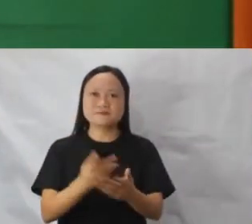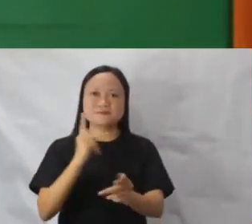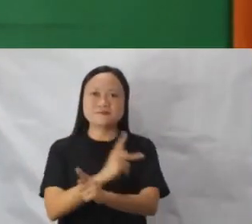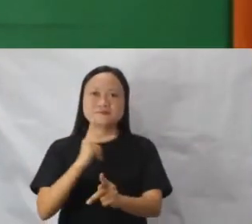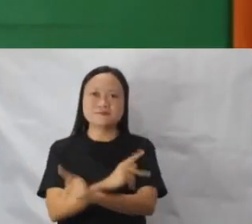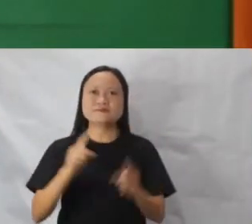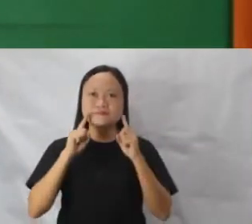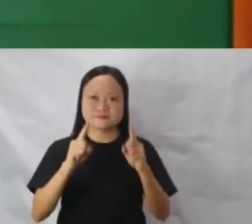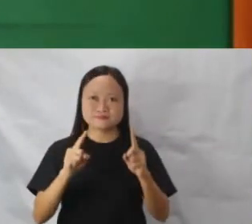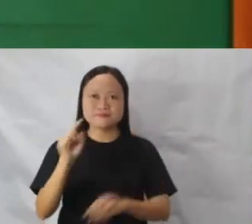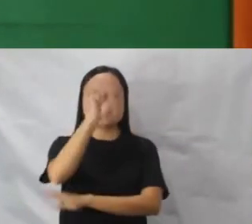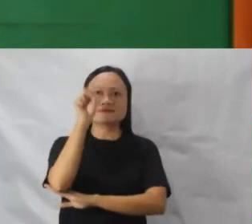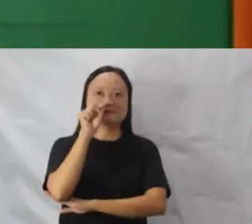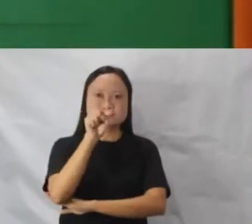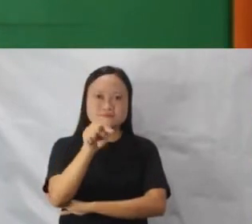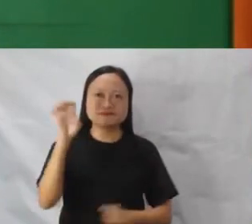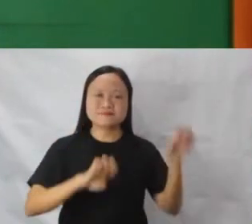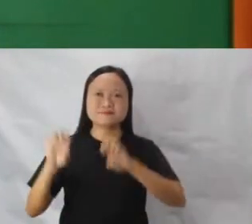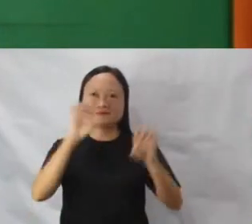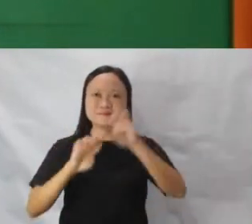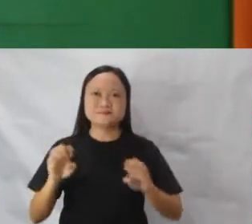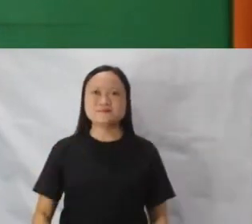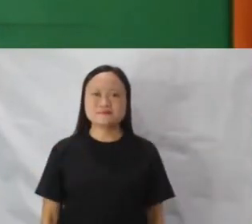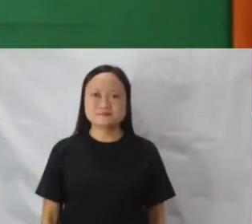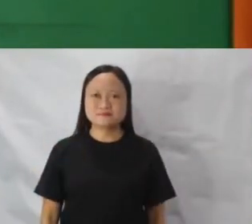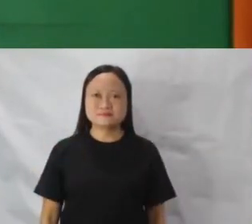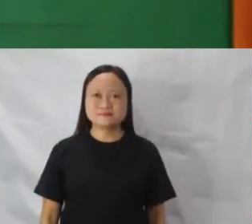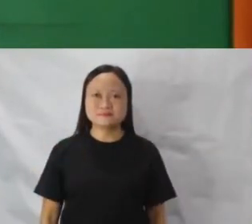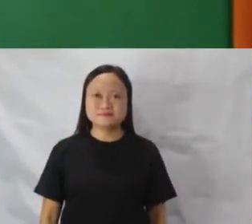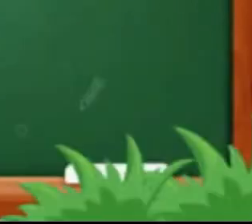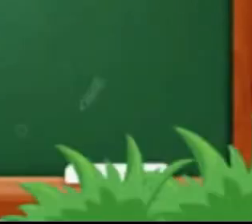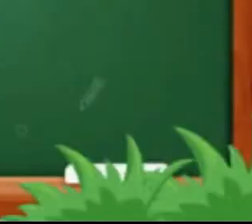out answers to questions and experiments.